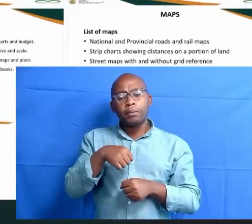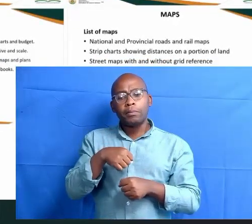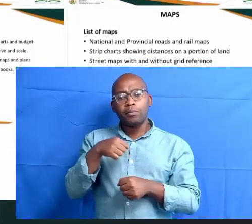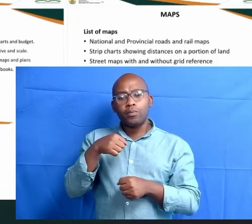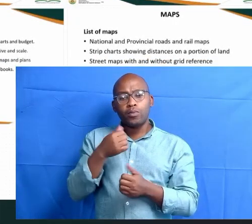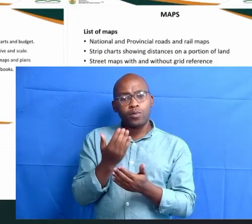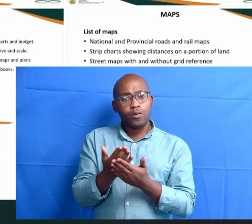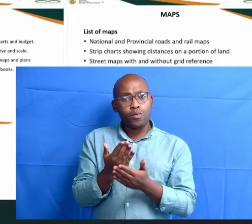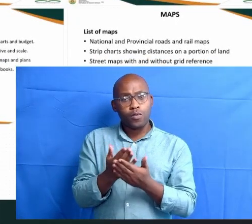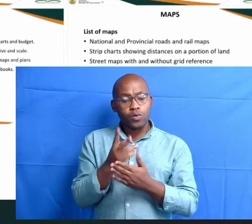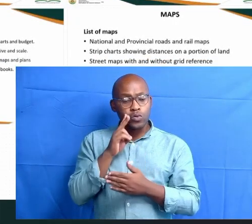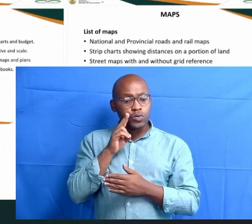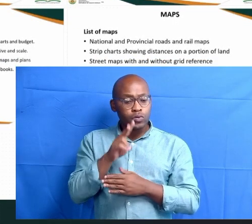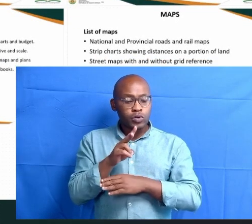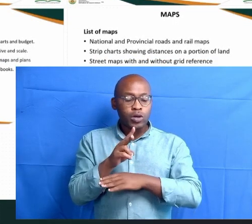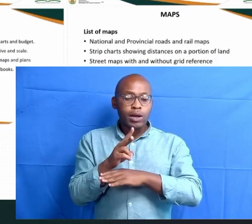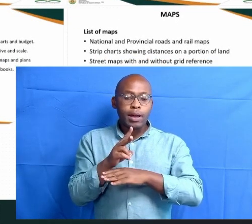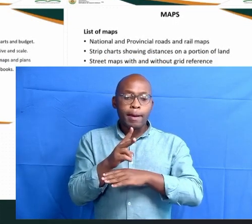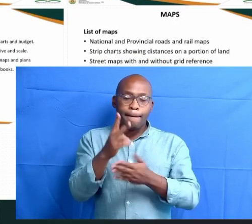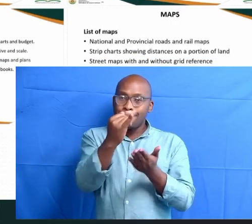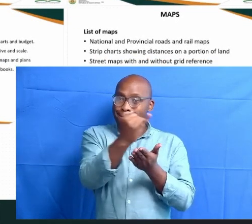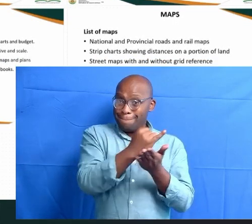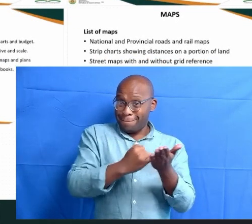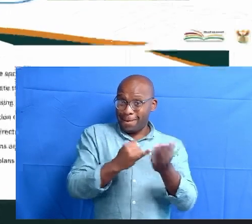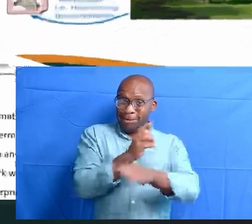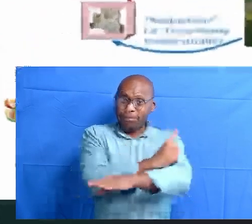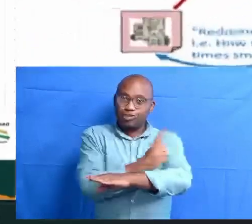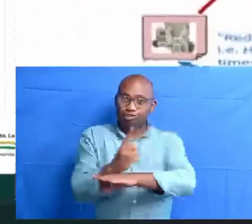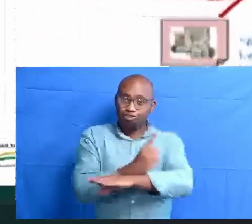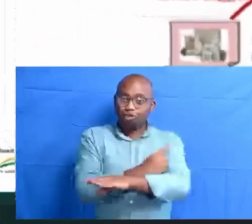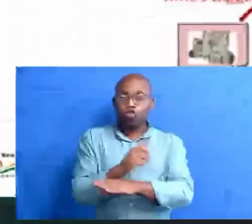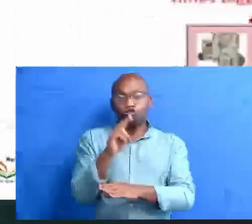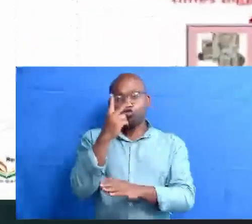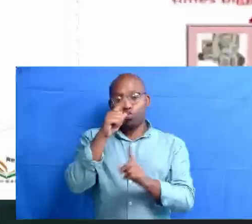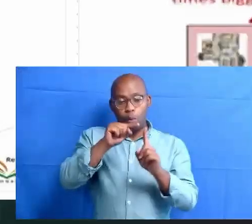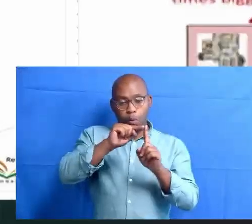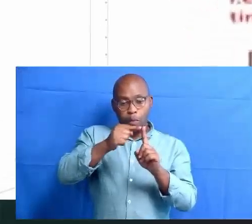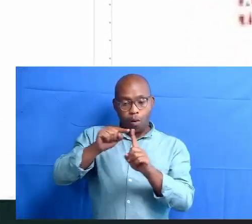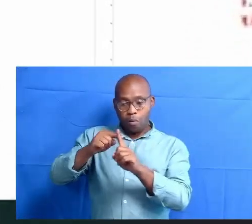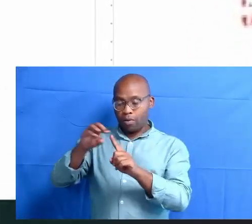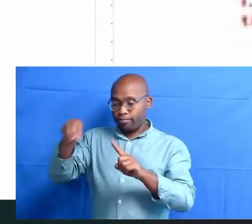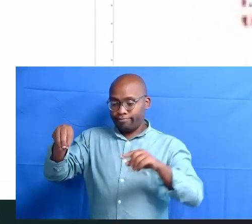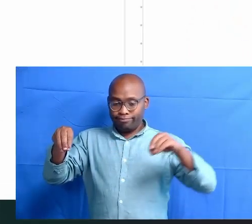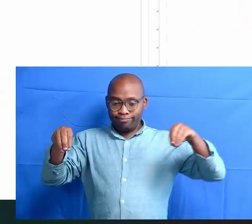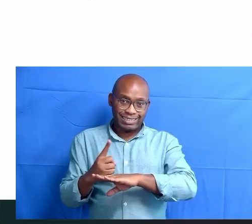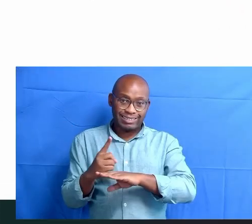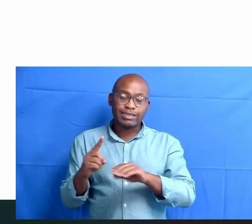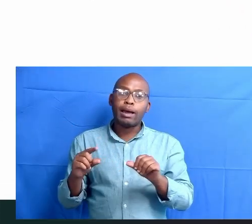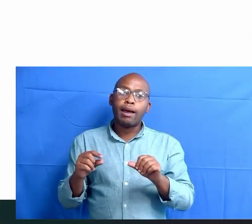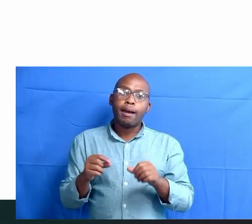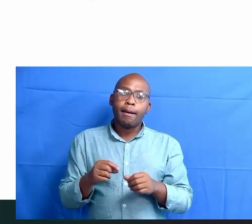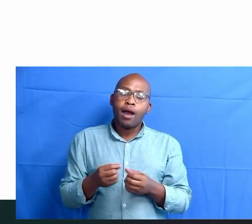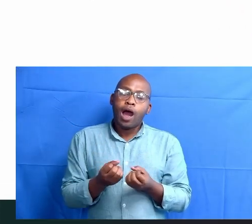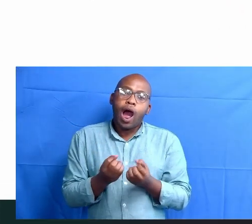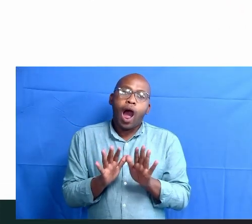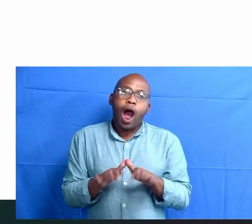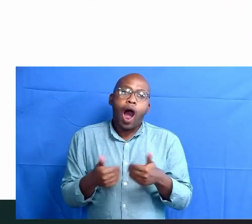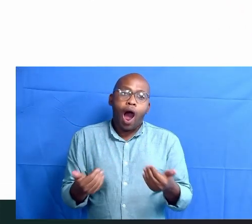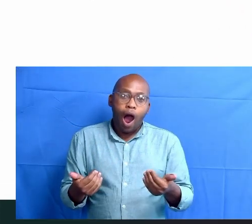to, by measuring the map distance between 2 points, meaning that you will be able to, by